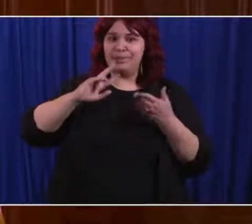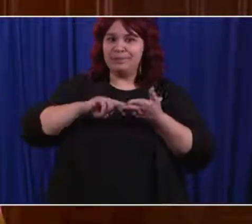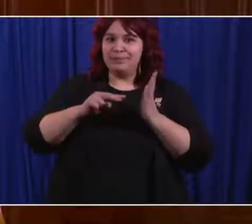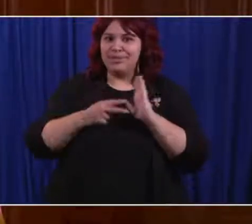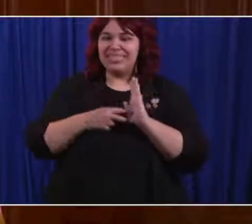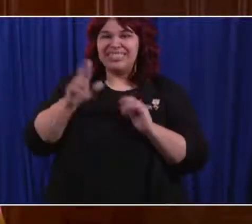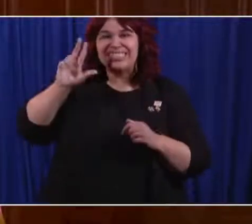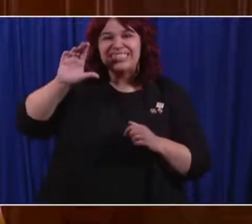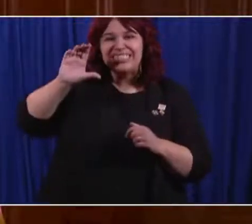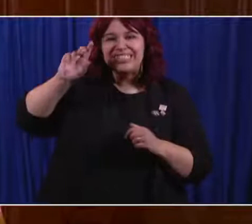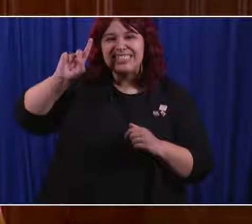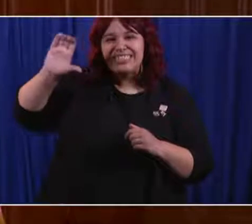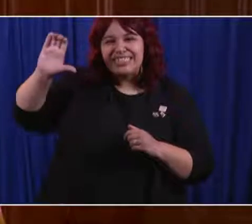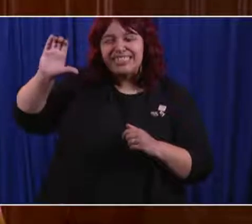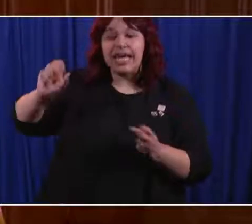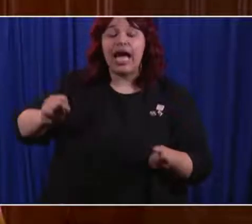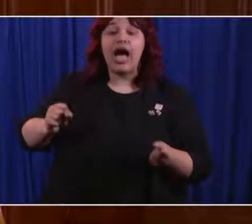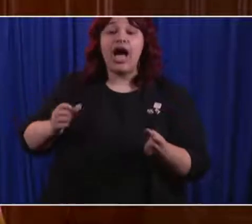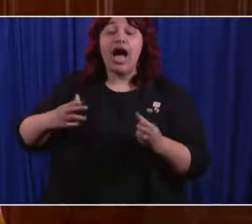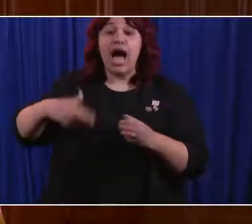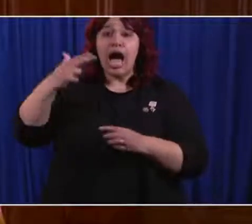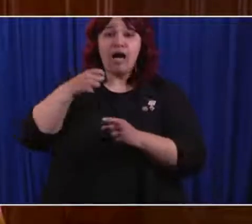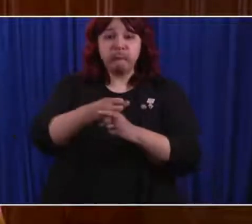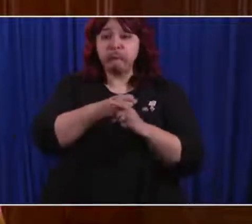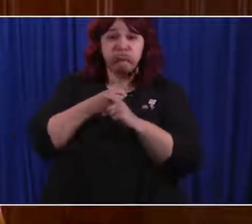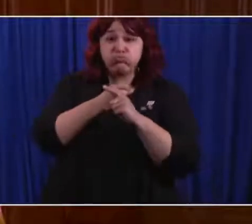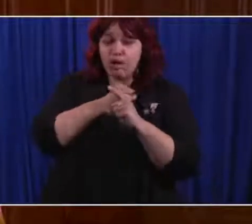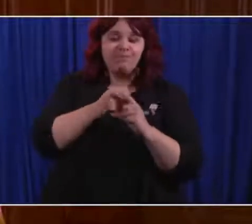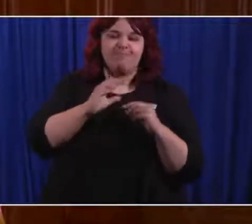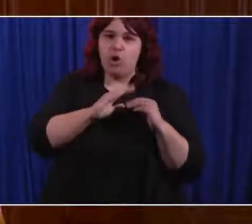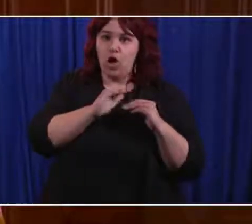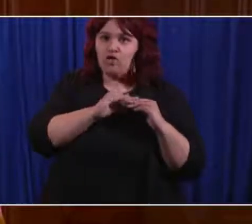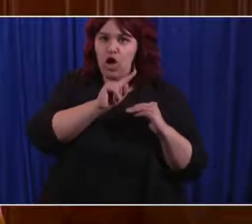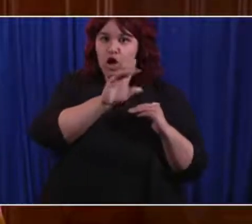high incidence level. Eric, let's take a look at the next one.